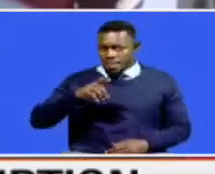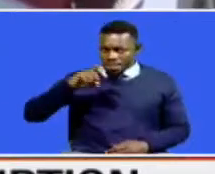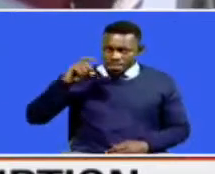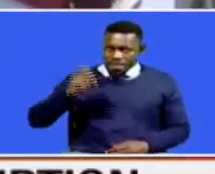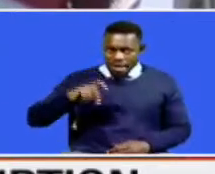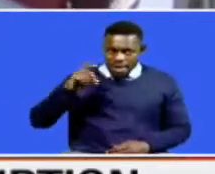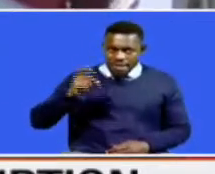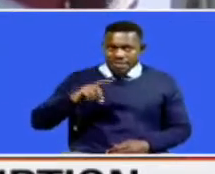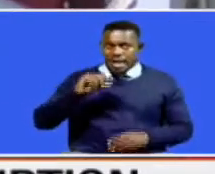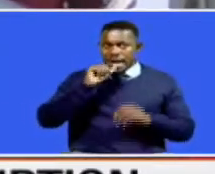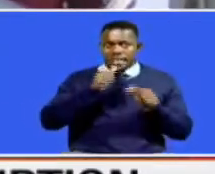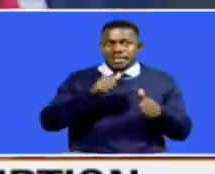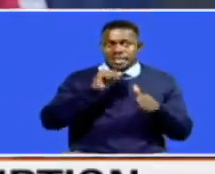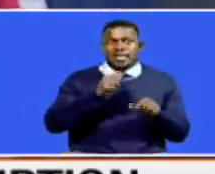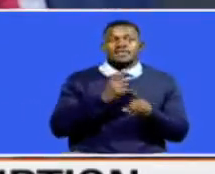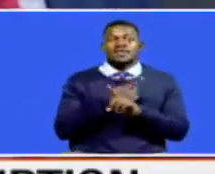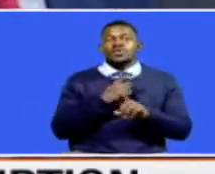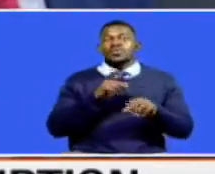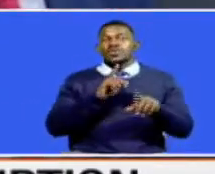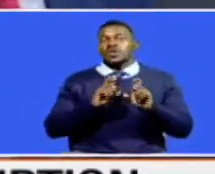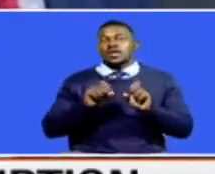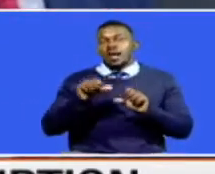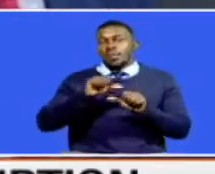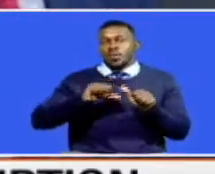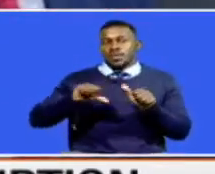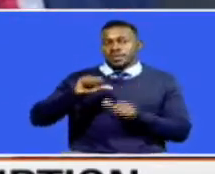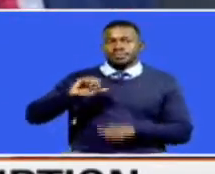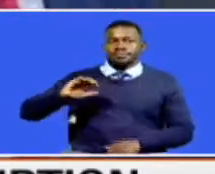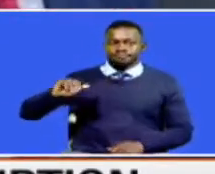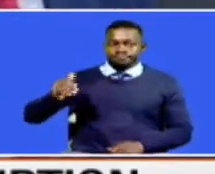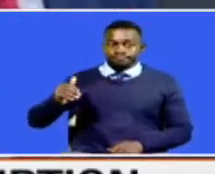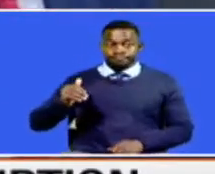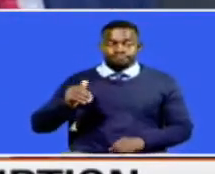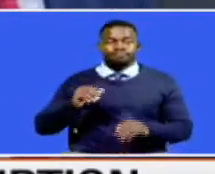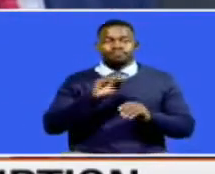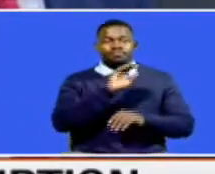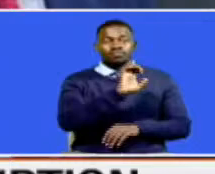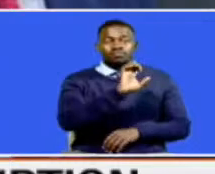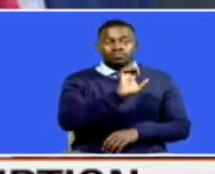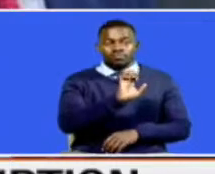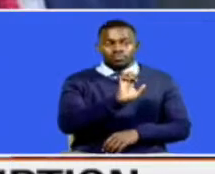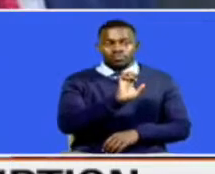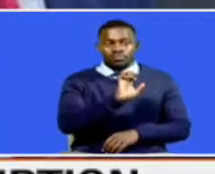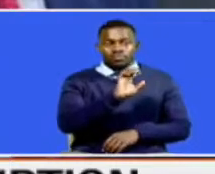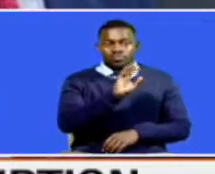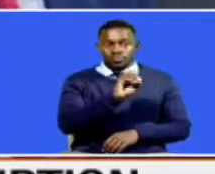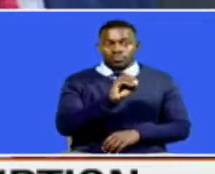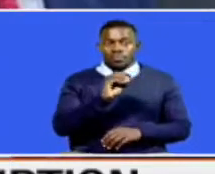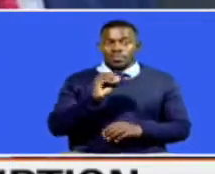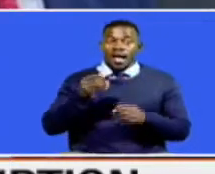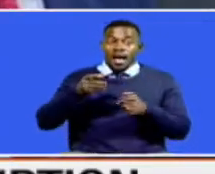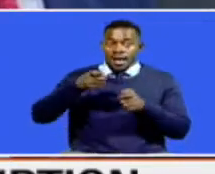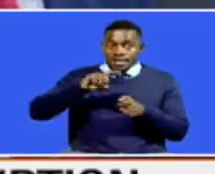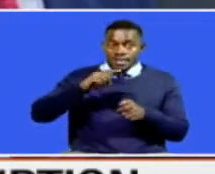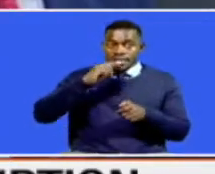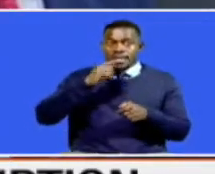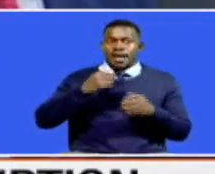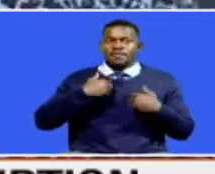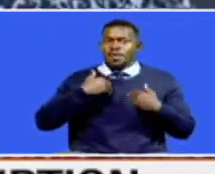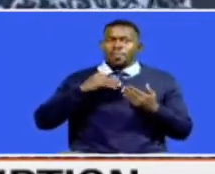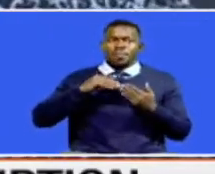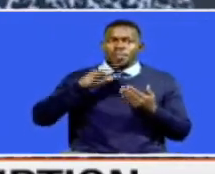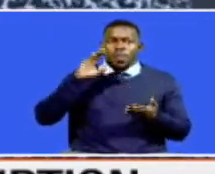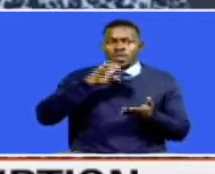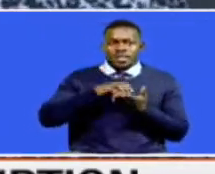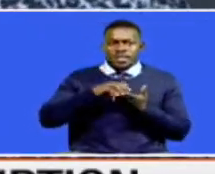ones to respond to those questions. The CEO added that in the commission's quarterly report, they have a number of high-profile cases they intend